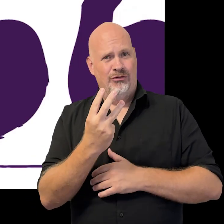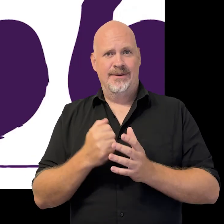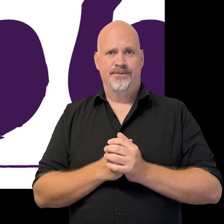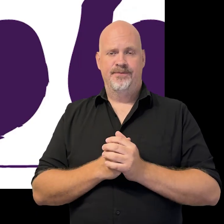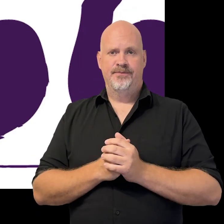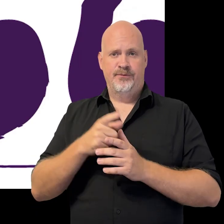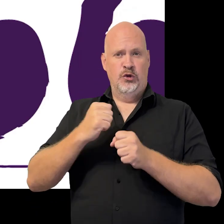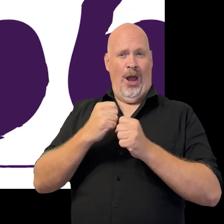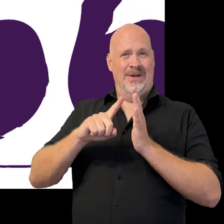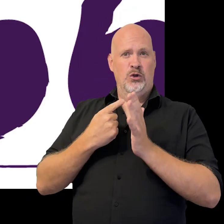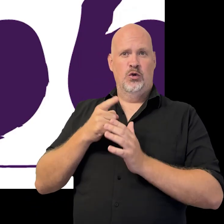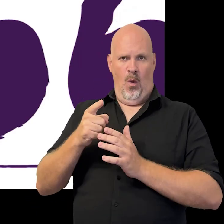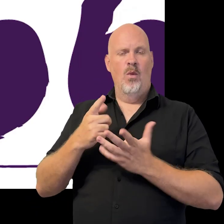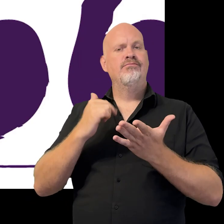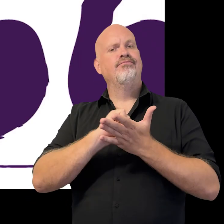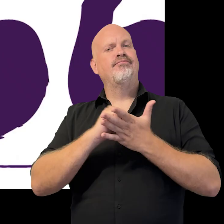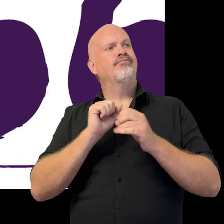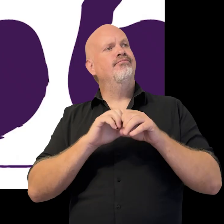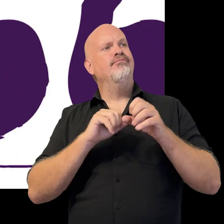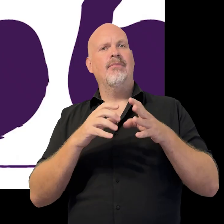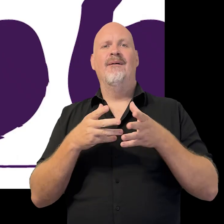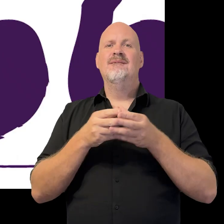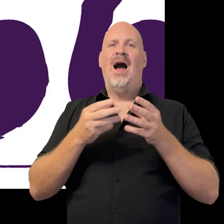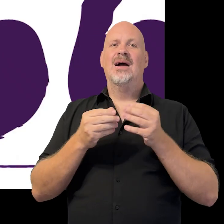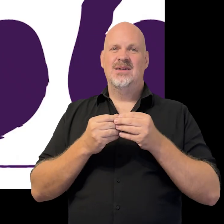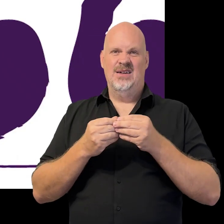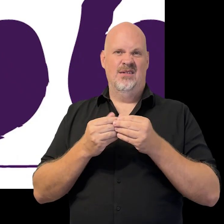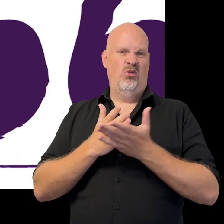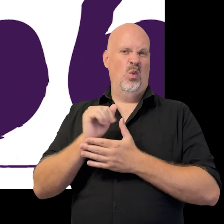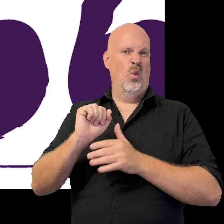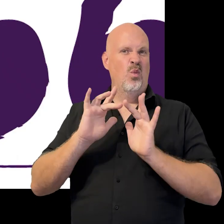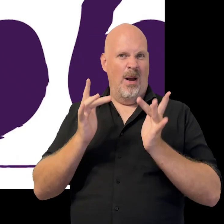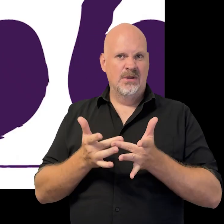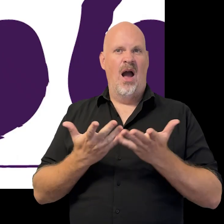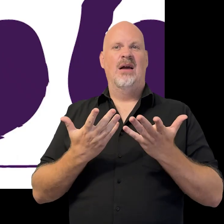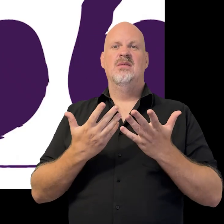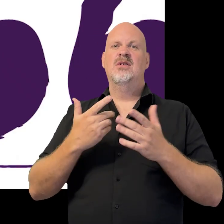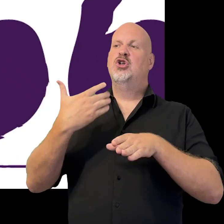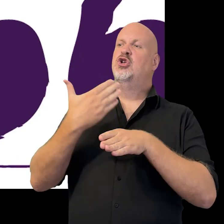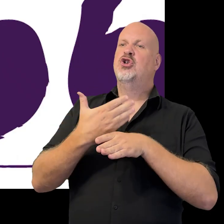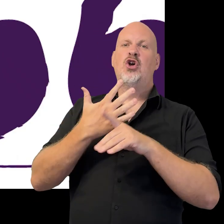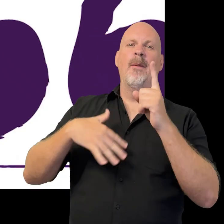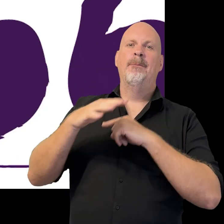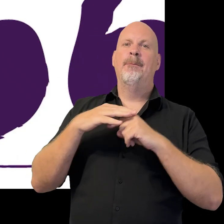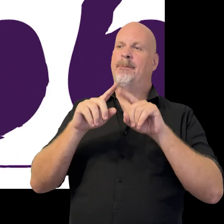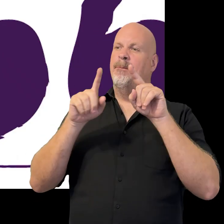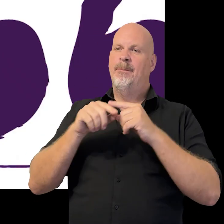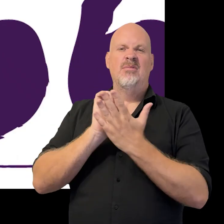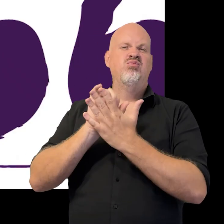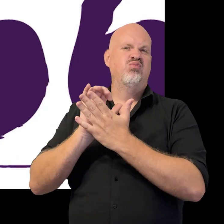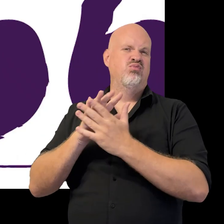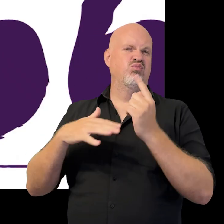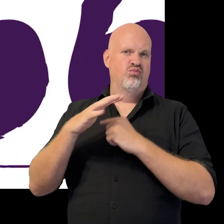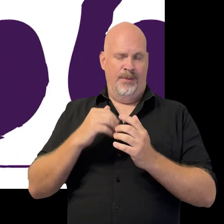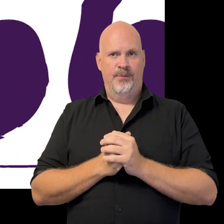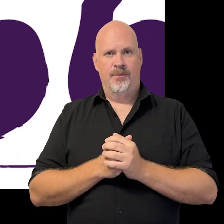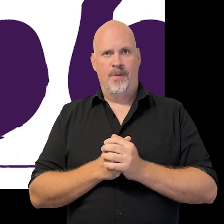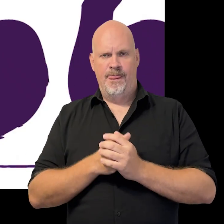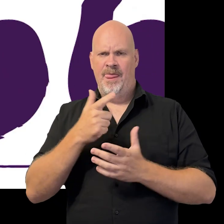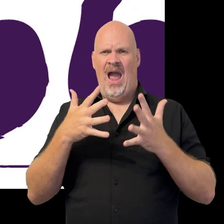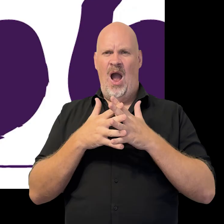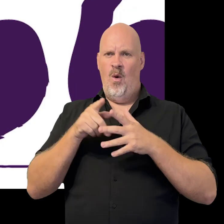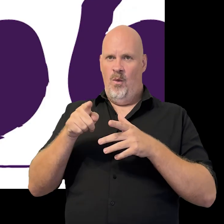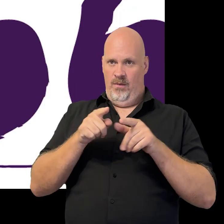to change something within your organisation or the research organisation,